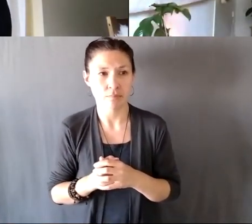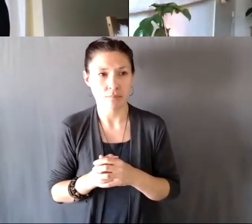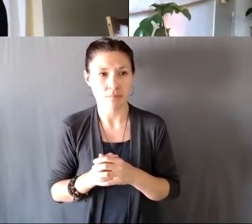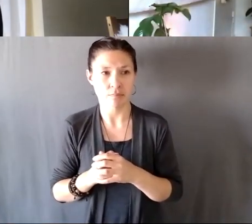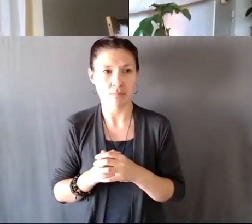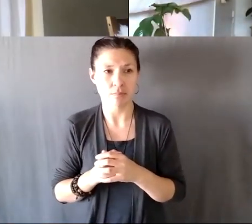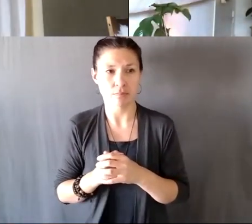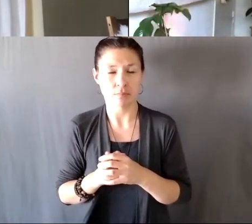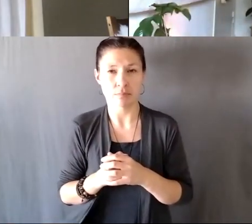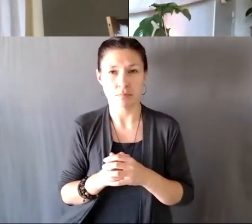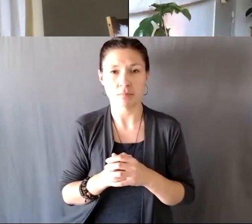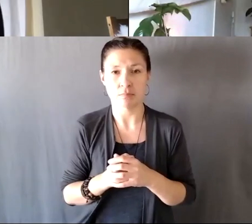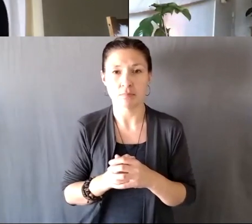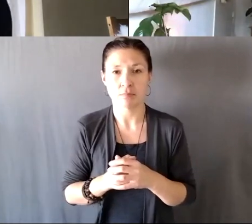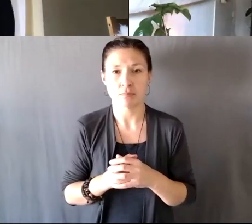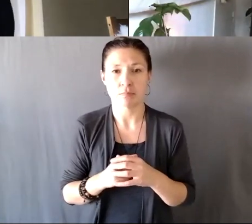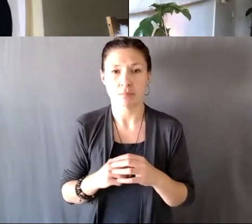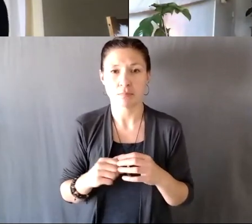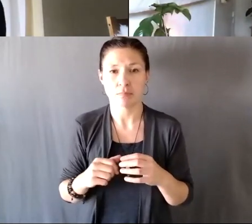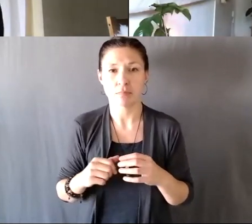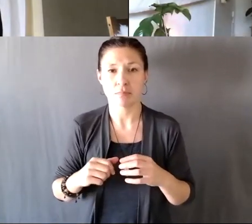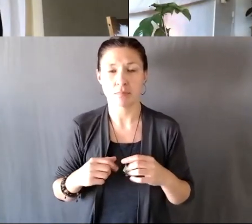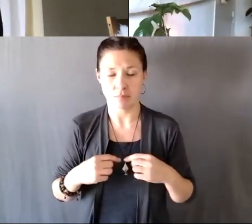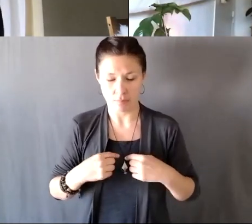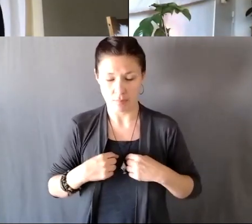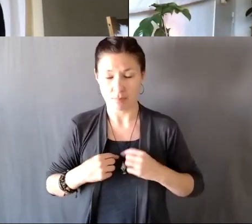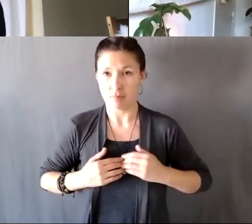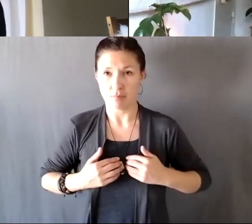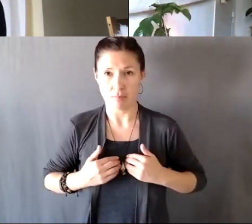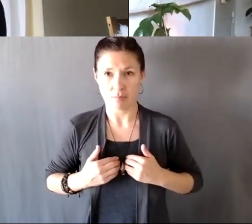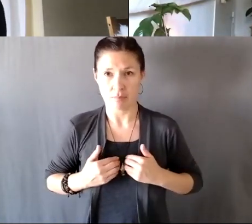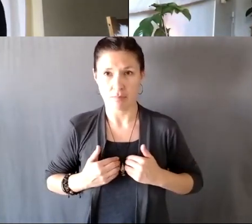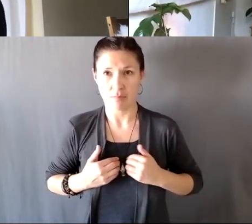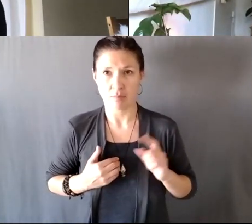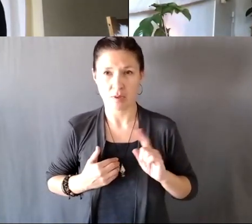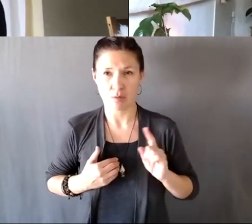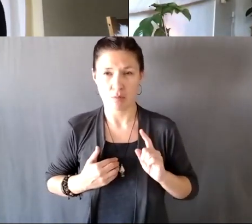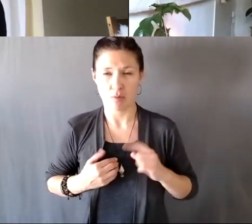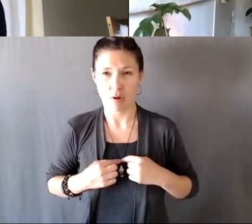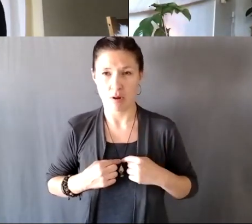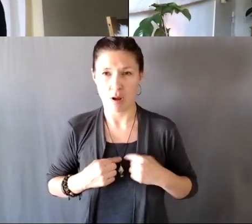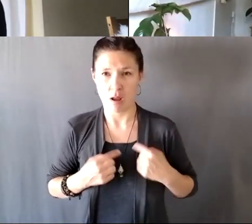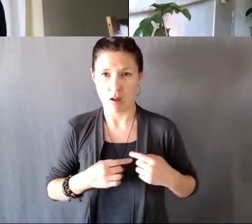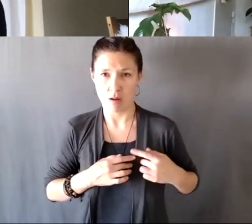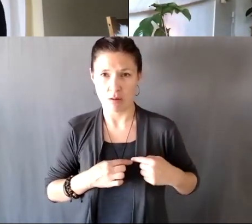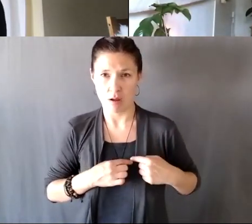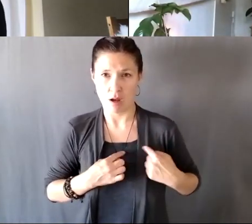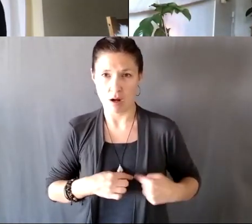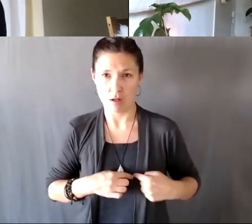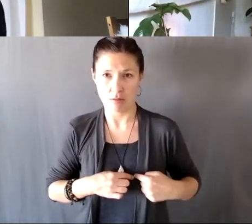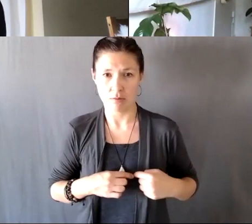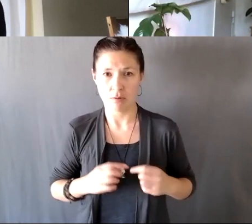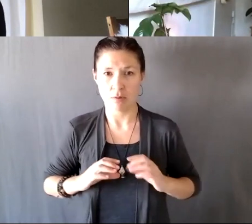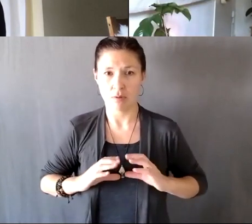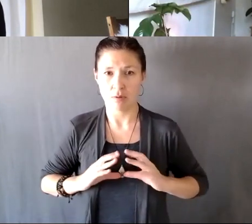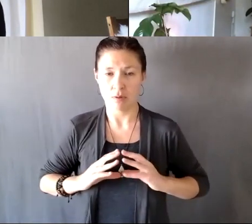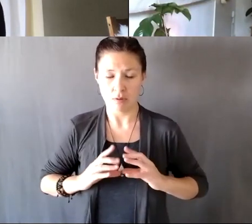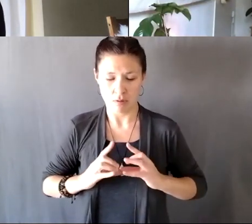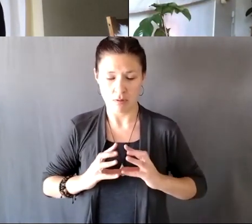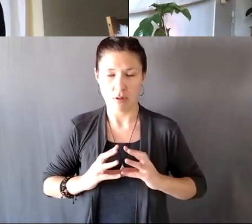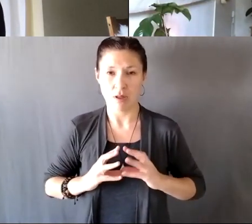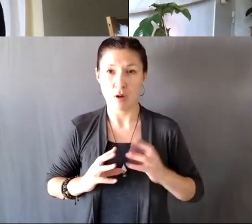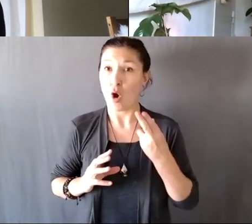this mudra is between the breasts at the heart, and the healing sound is whole. And we really